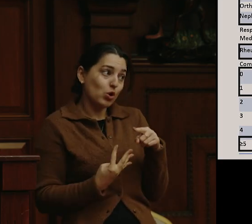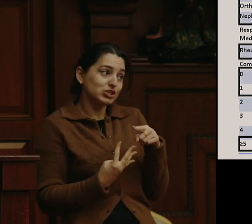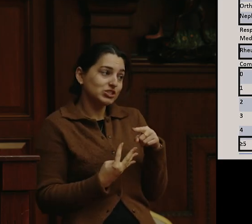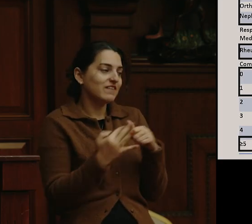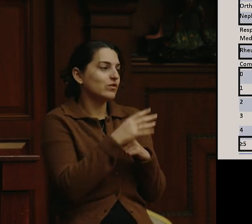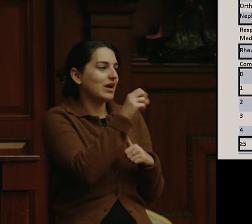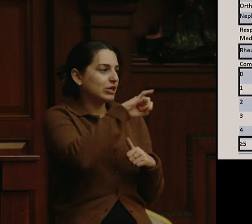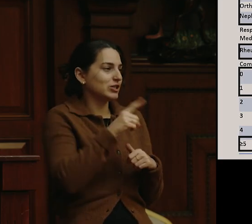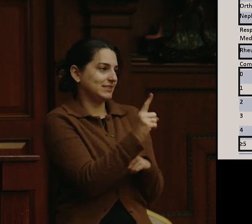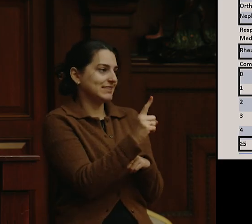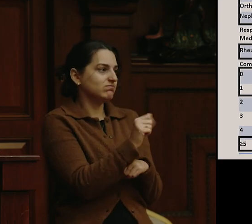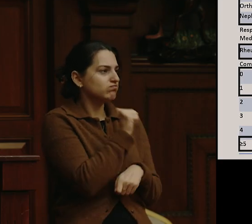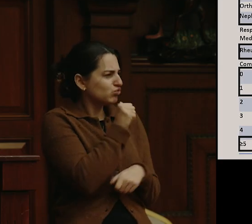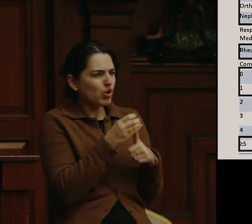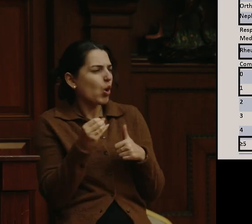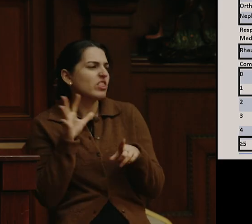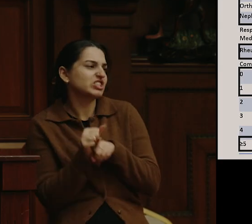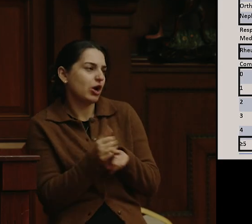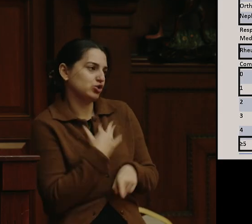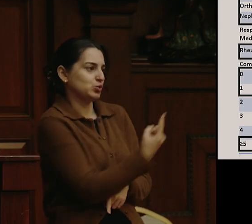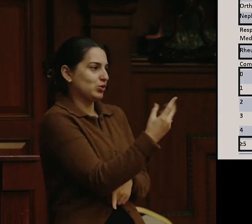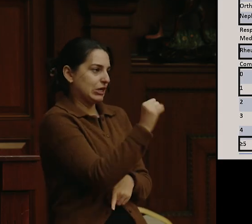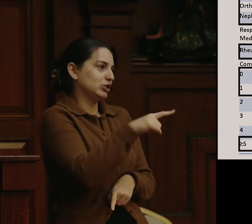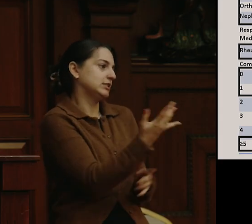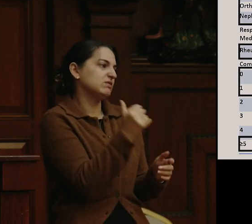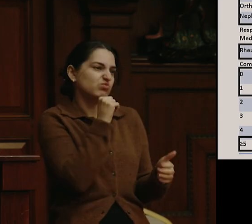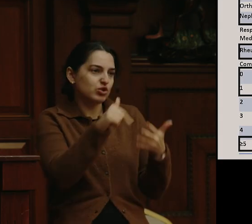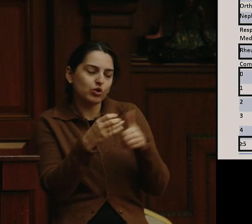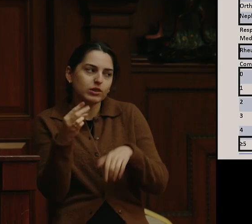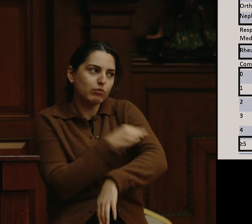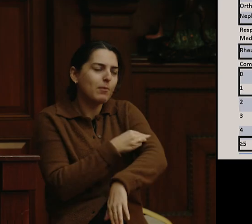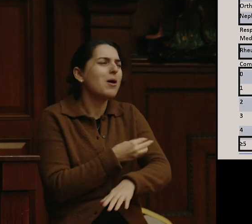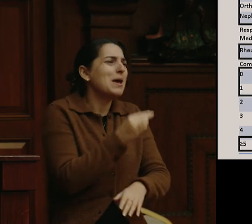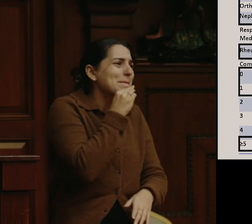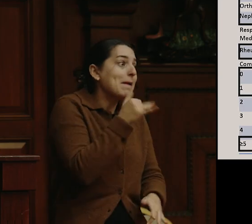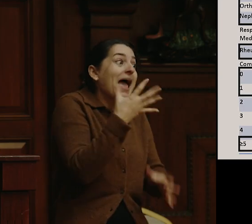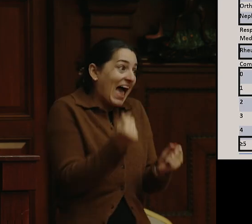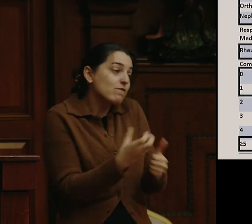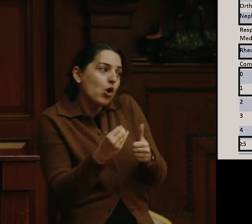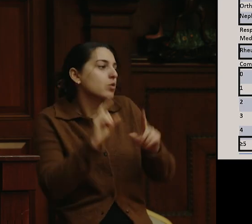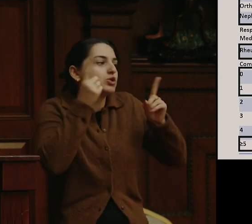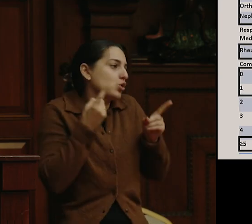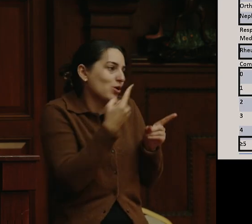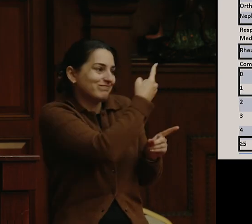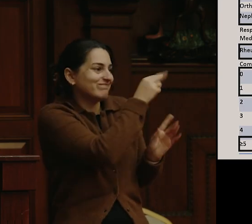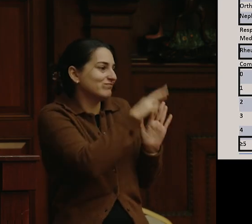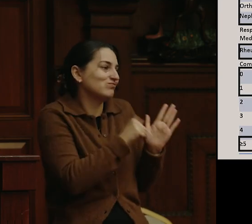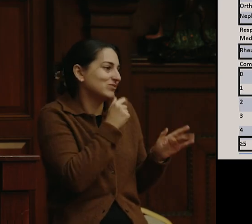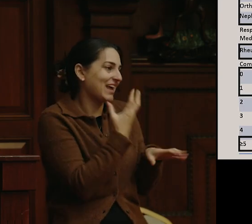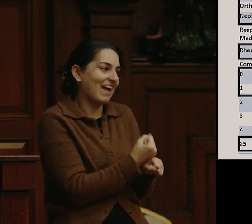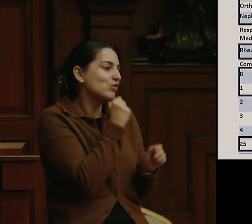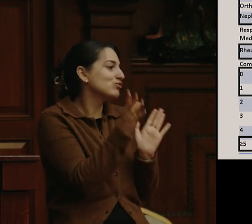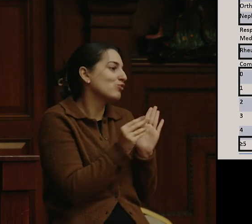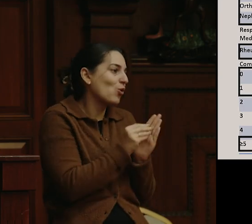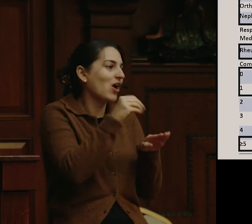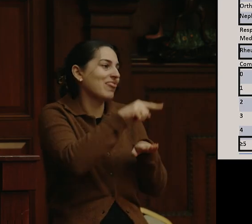of Sjögren's admissions that didn't have any other diagnoses recorded. It's not to say that there weren't other conditions present, it's to say that they weren't